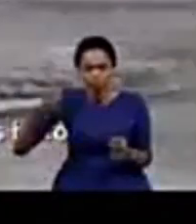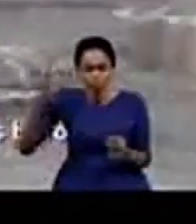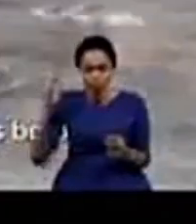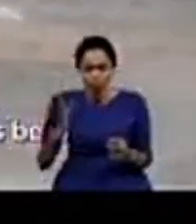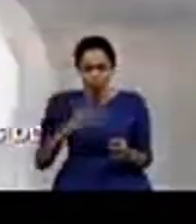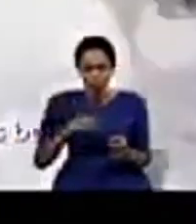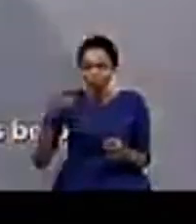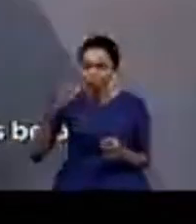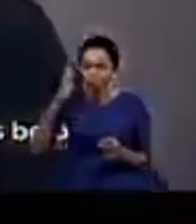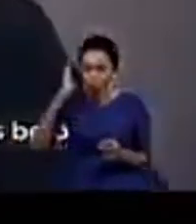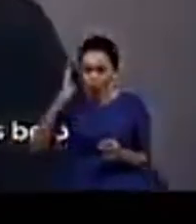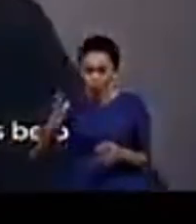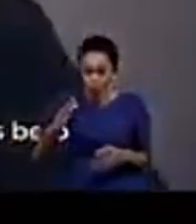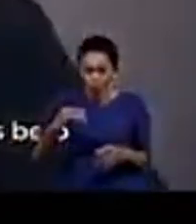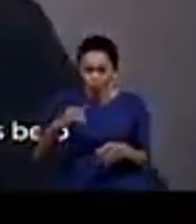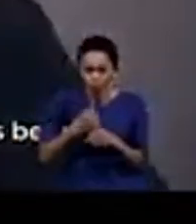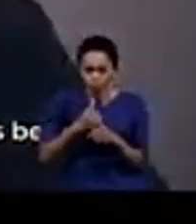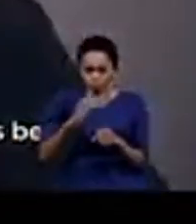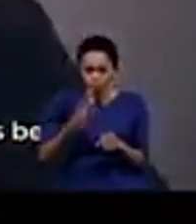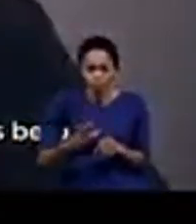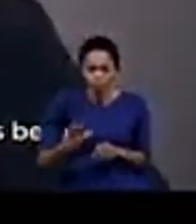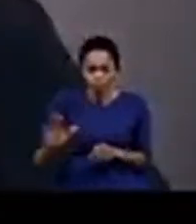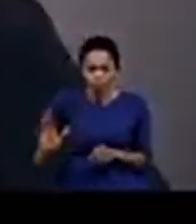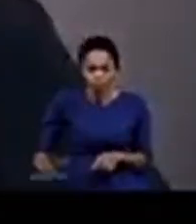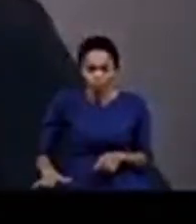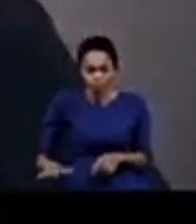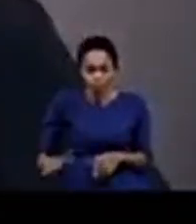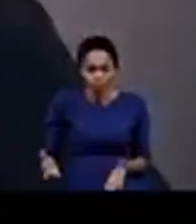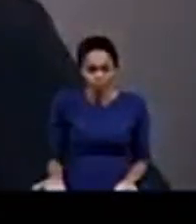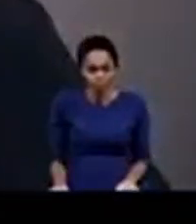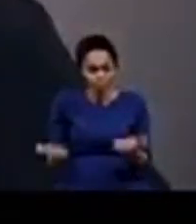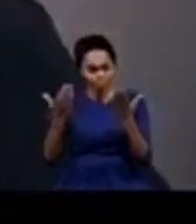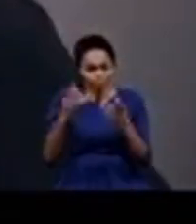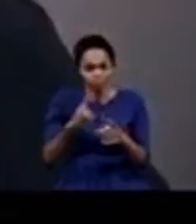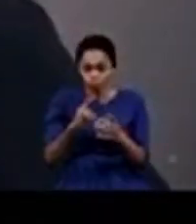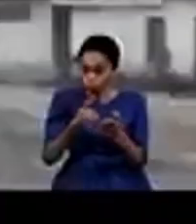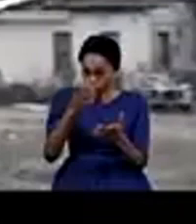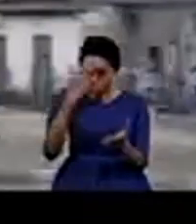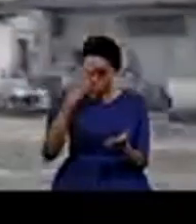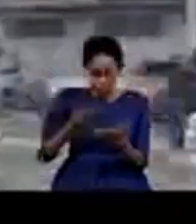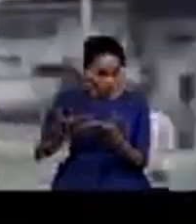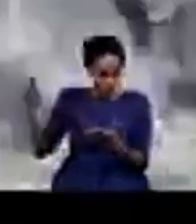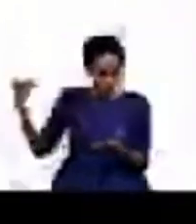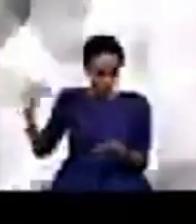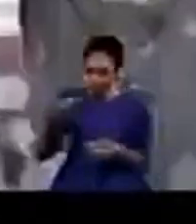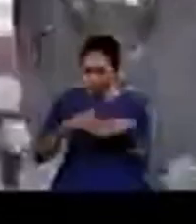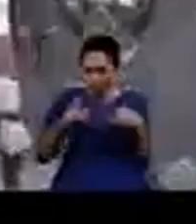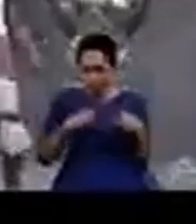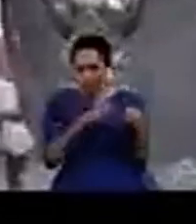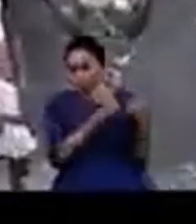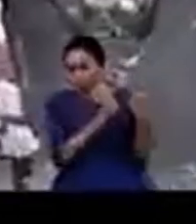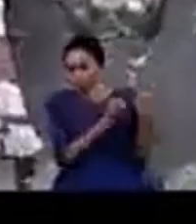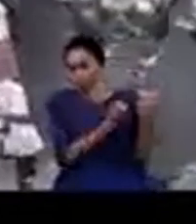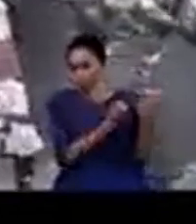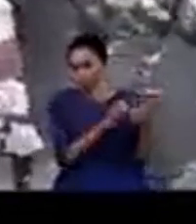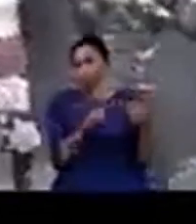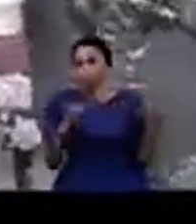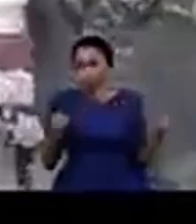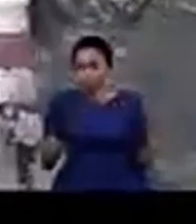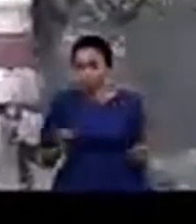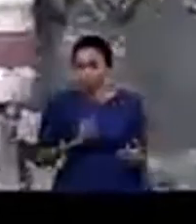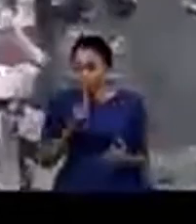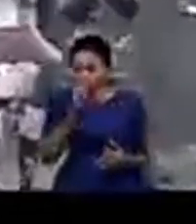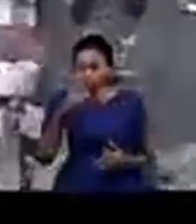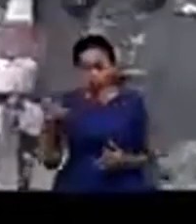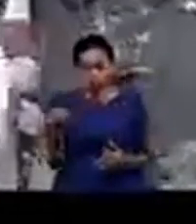up. Remember, I didn't have all that boldness before, but now I am the whosoever. And